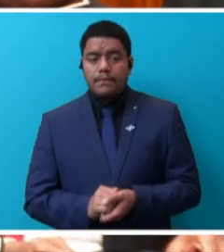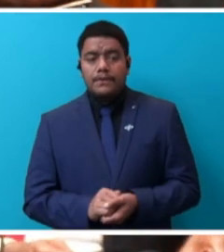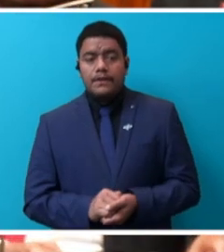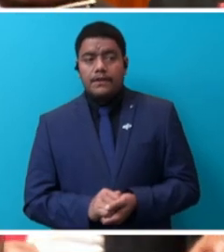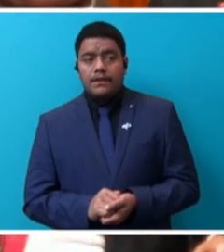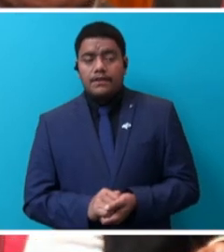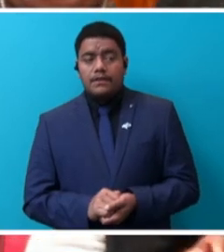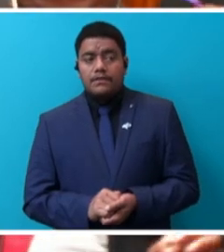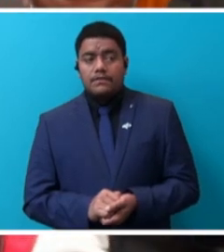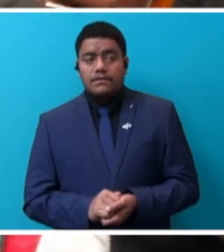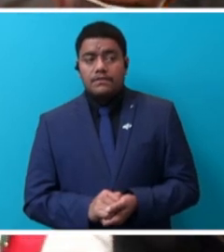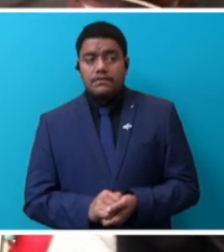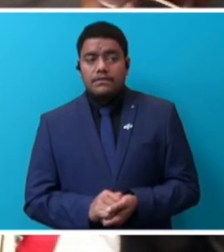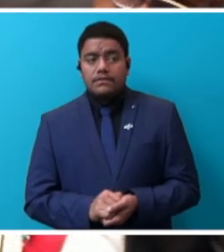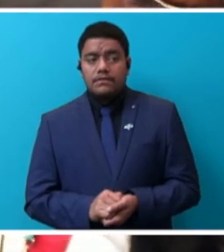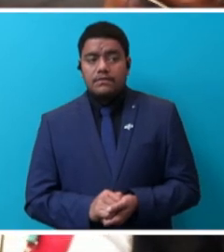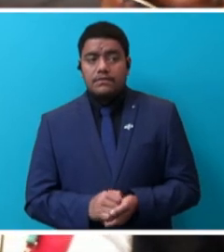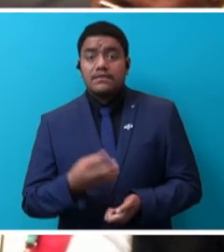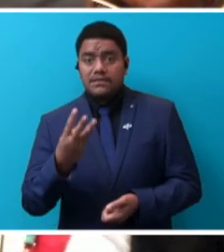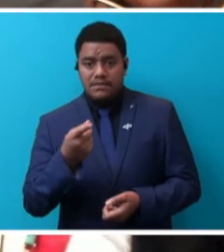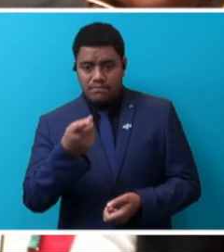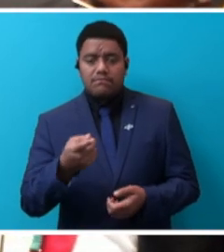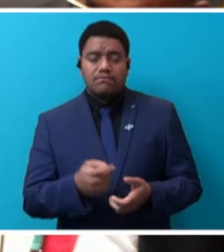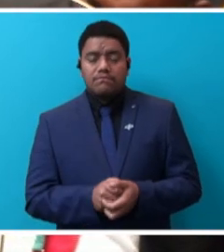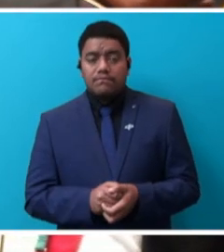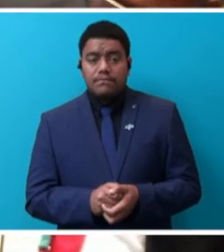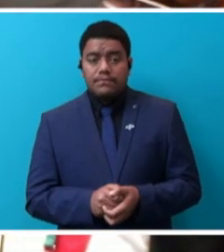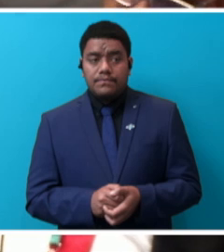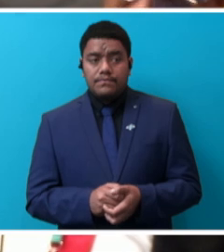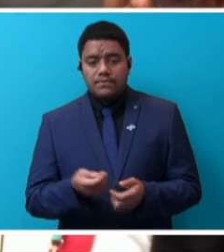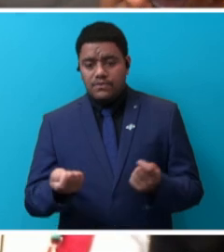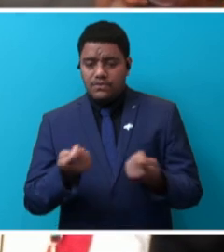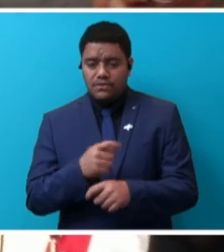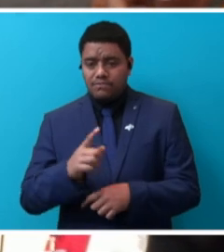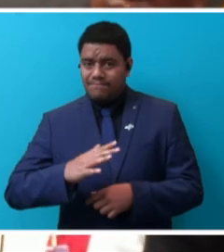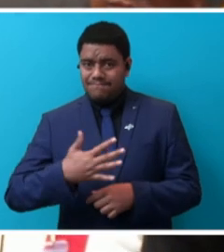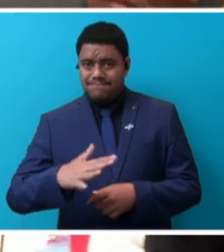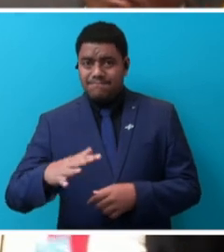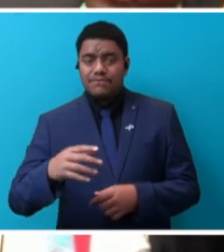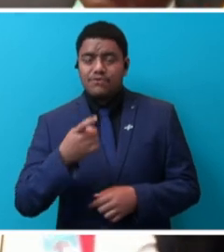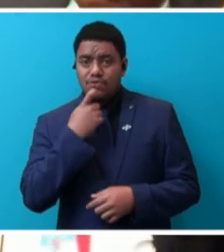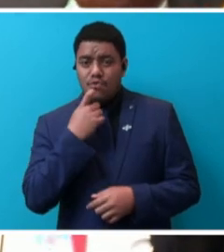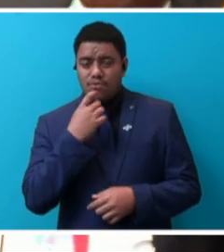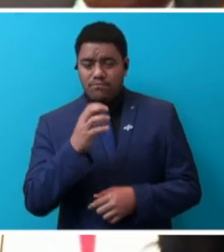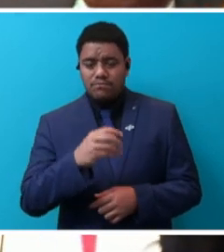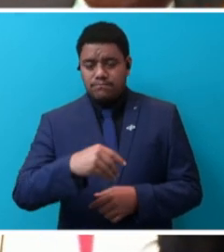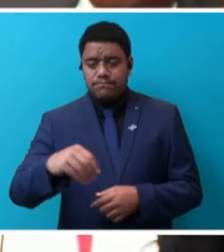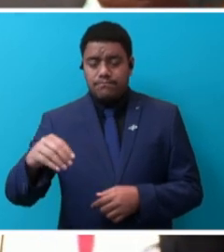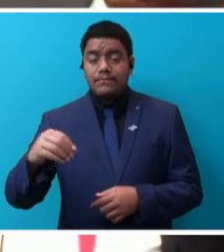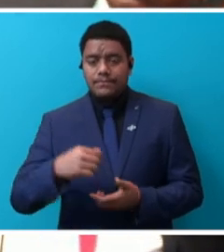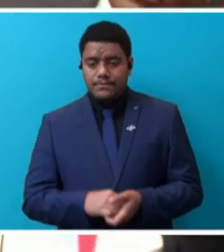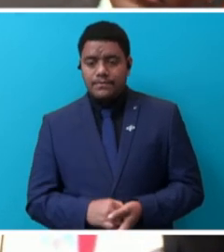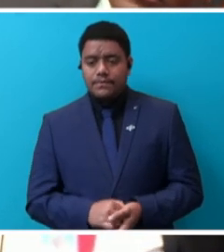to deteriorate. Some have reverted to gravel. Reminds us of what a